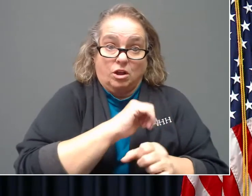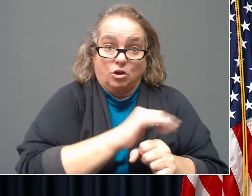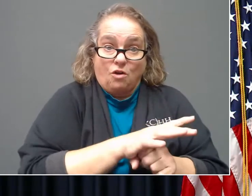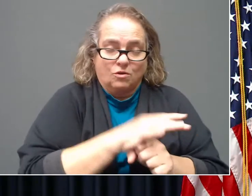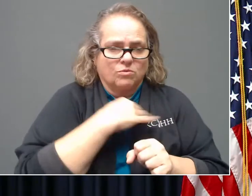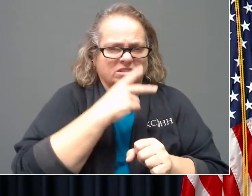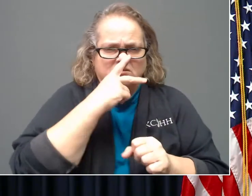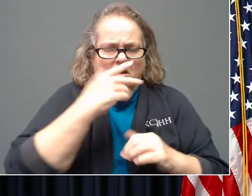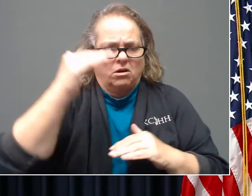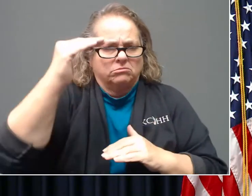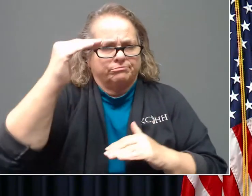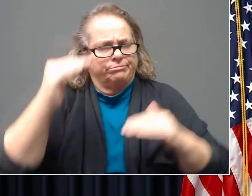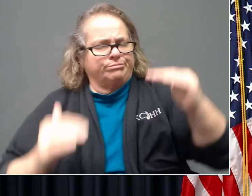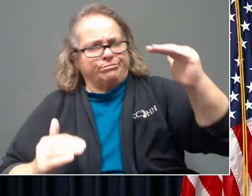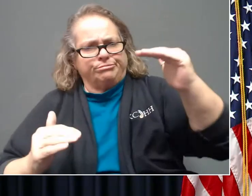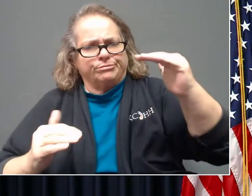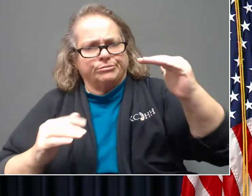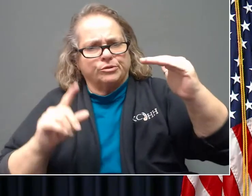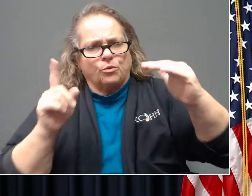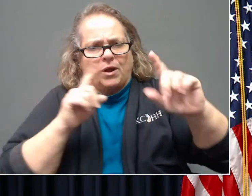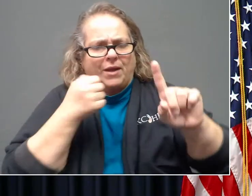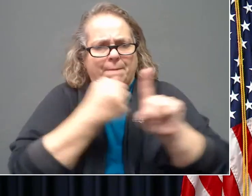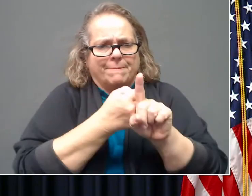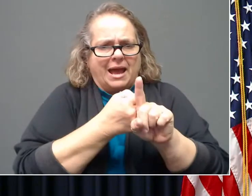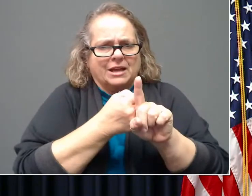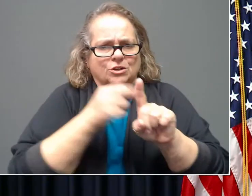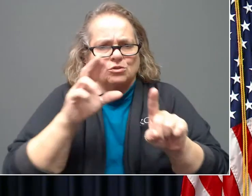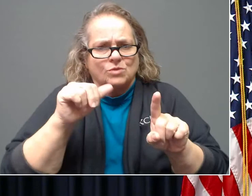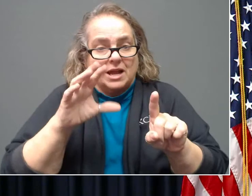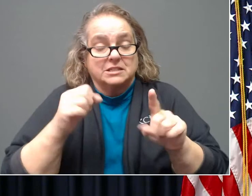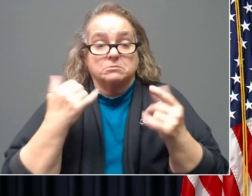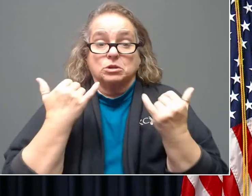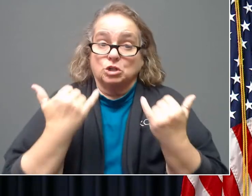disproportionate impacts. Currently,